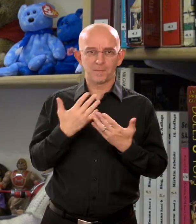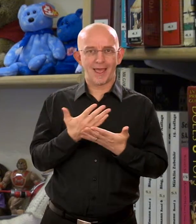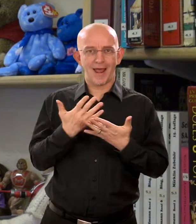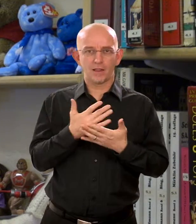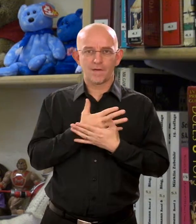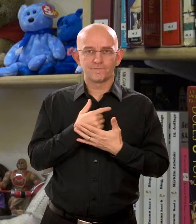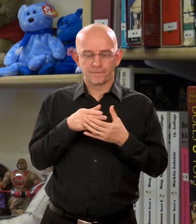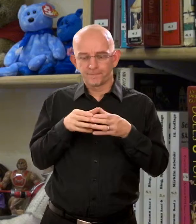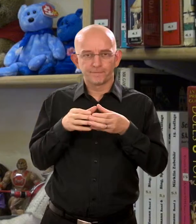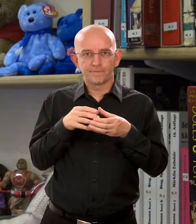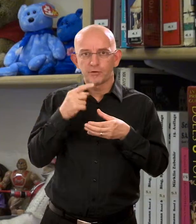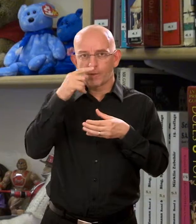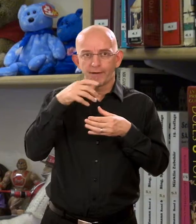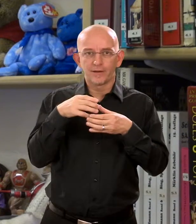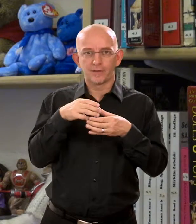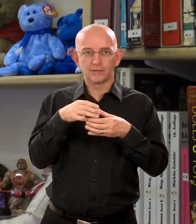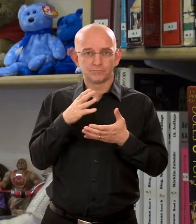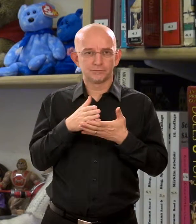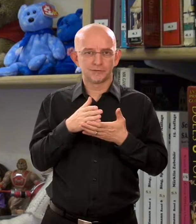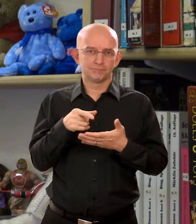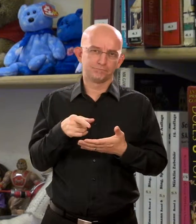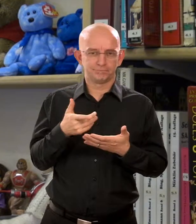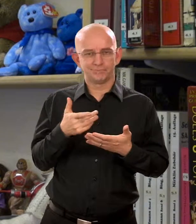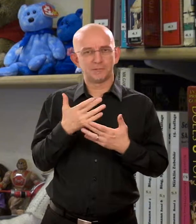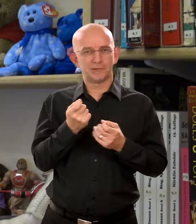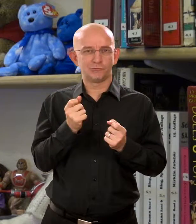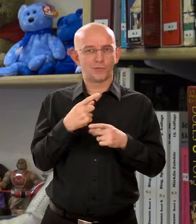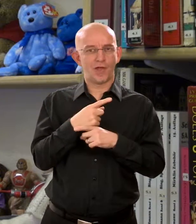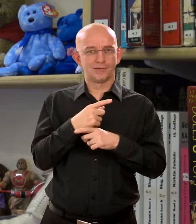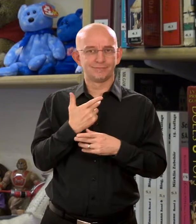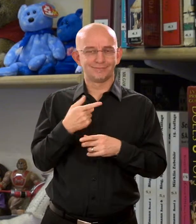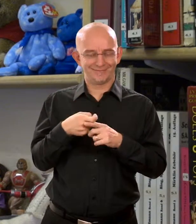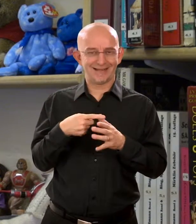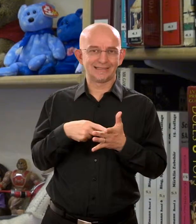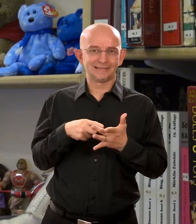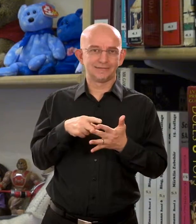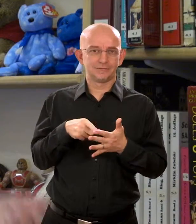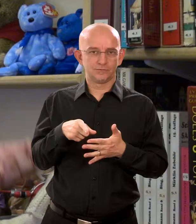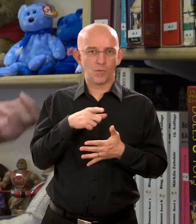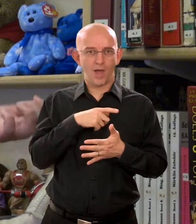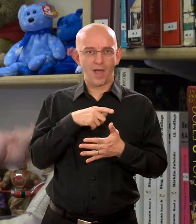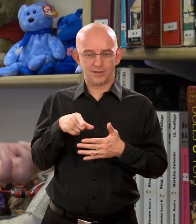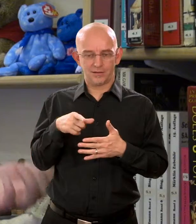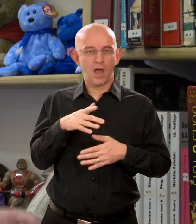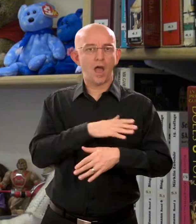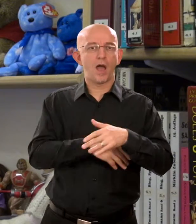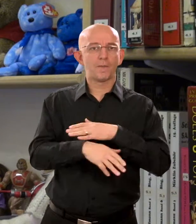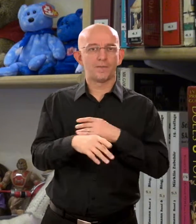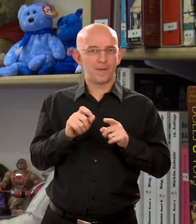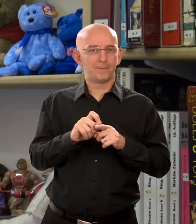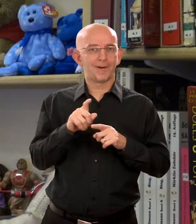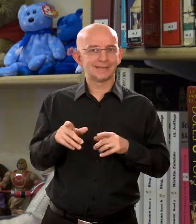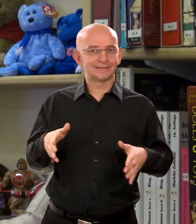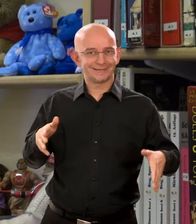used to play with it under my nose. And she was quite a bit weird actually, Katie. She had plastic arms